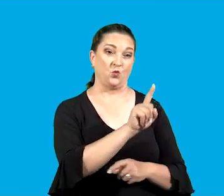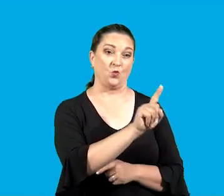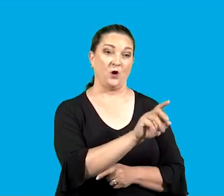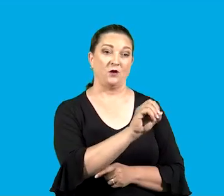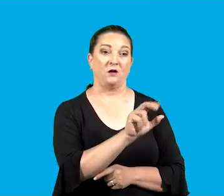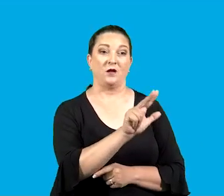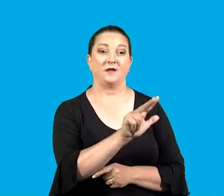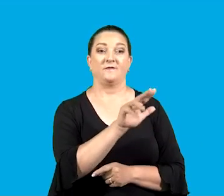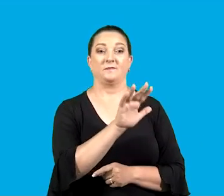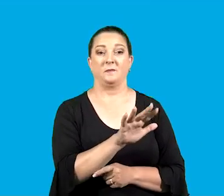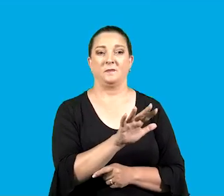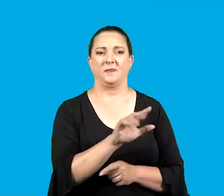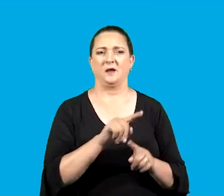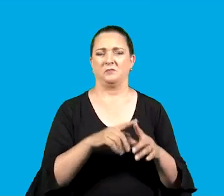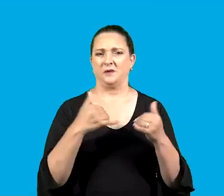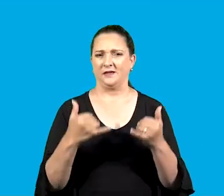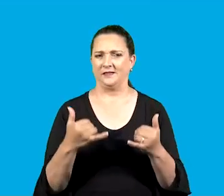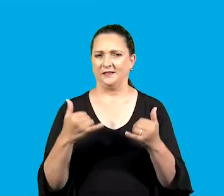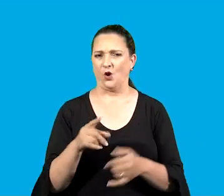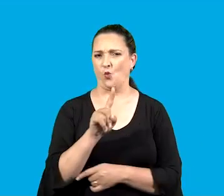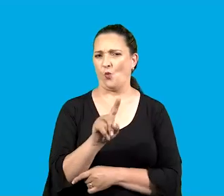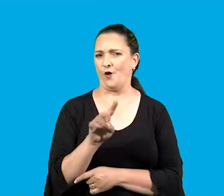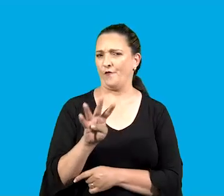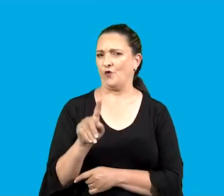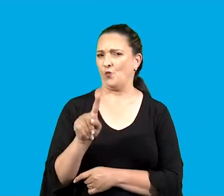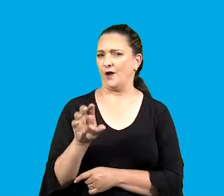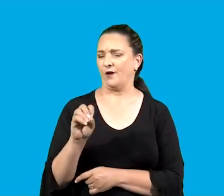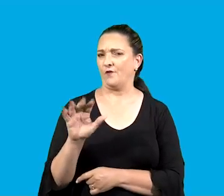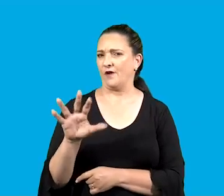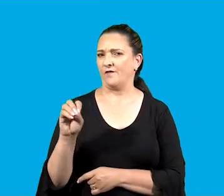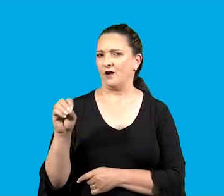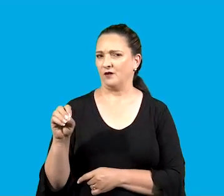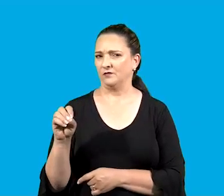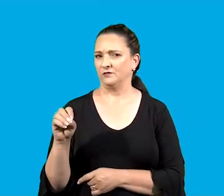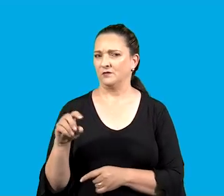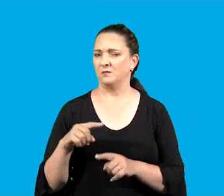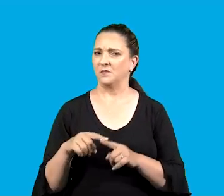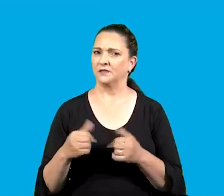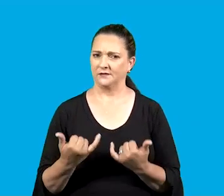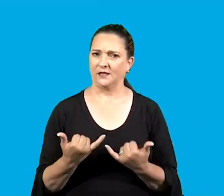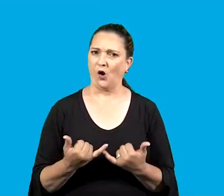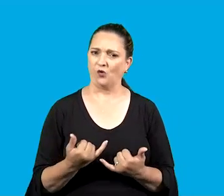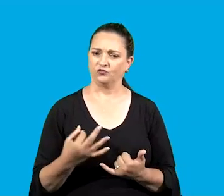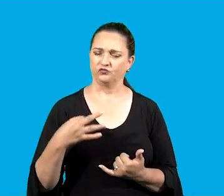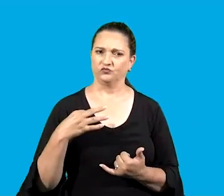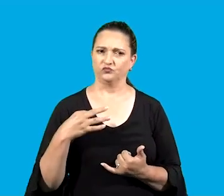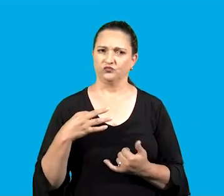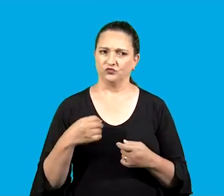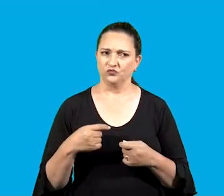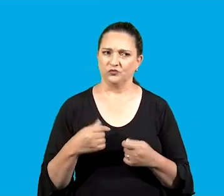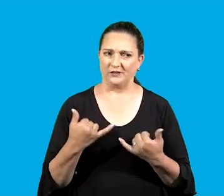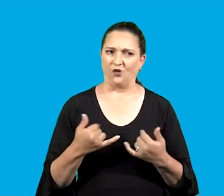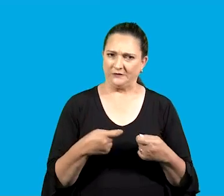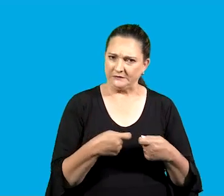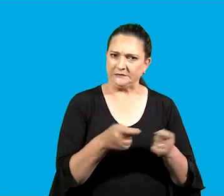1,085,000. Now it's 1,410,500. And who has contributed to this increase in total